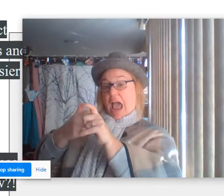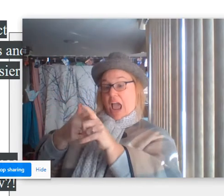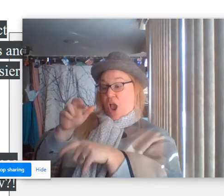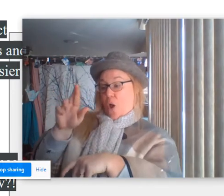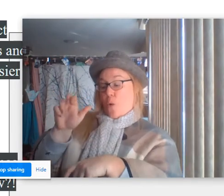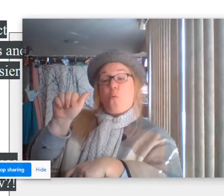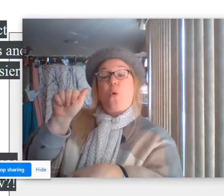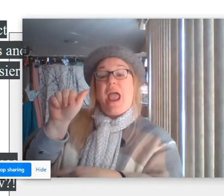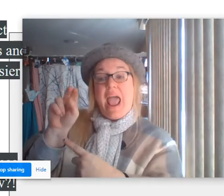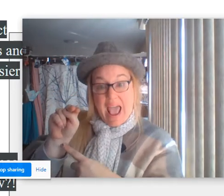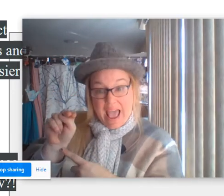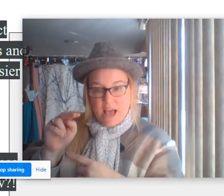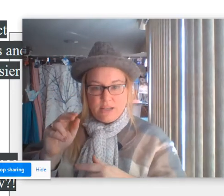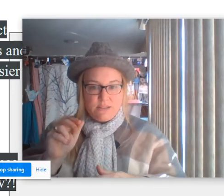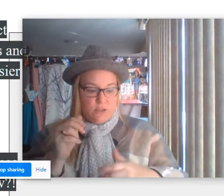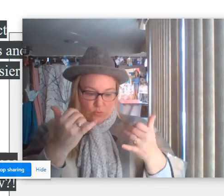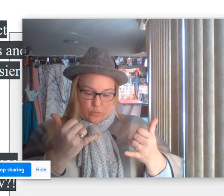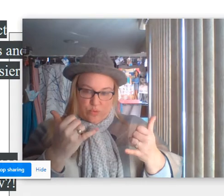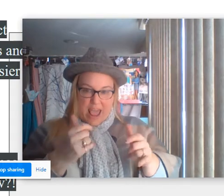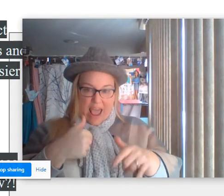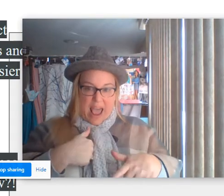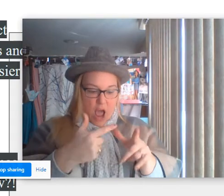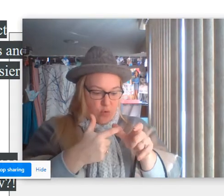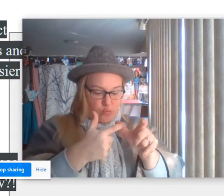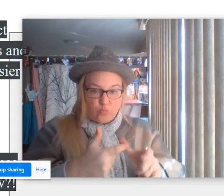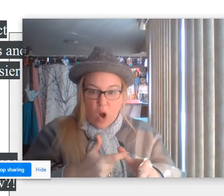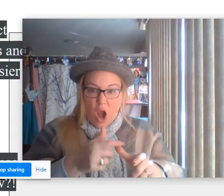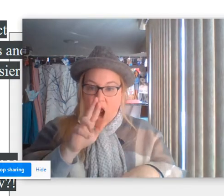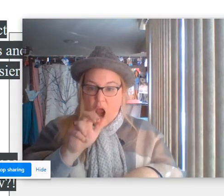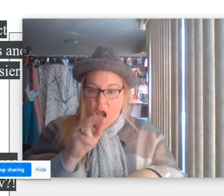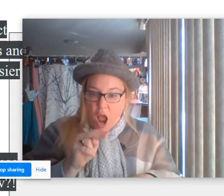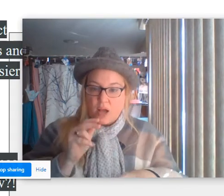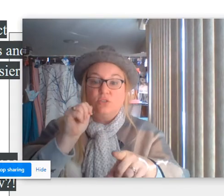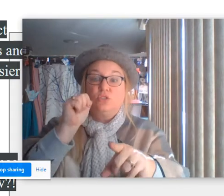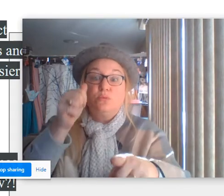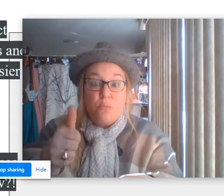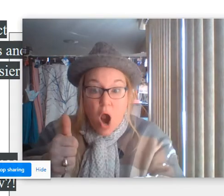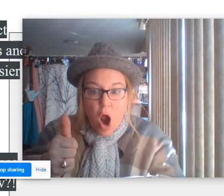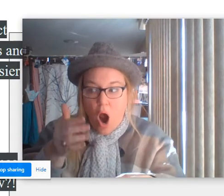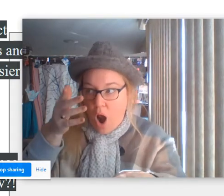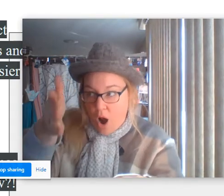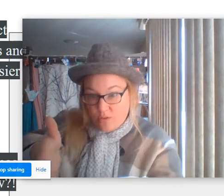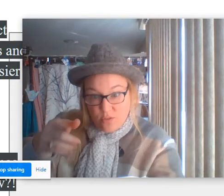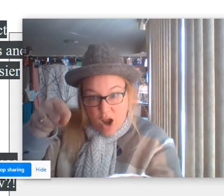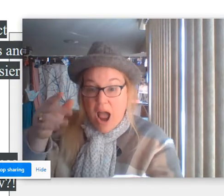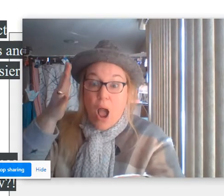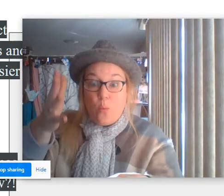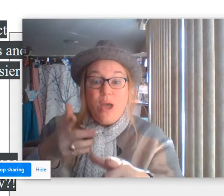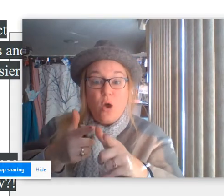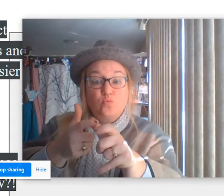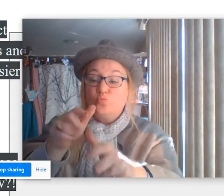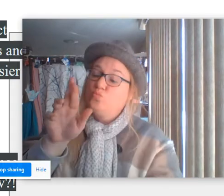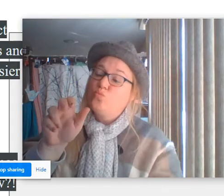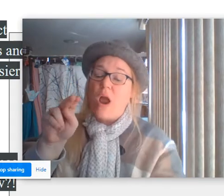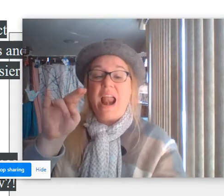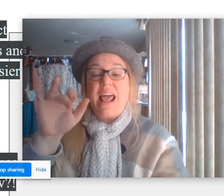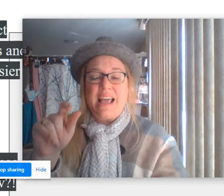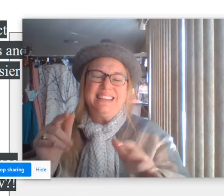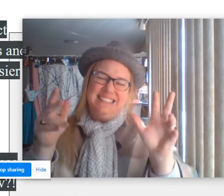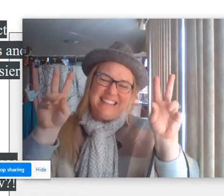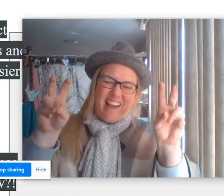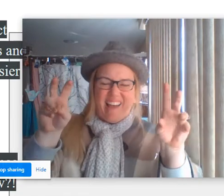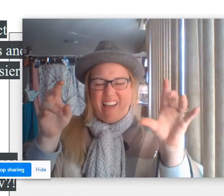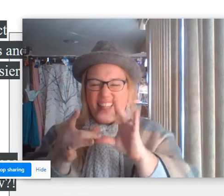I run, versus tomorrow in front of you I will be running. And it sounds cliche, but you say don't look back to your past,